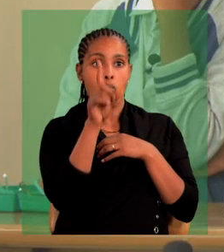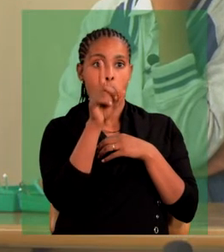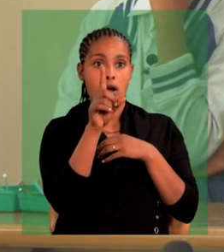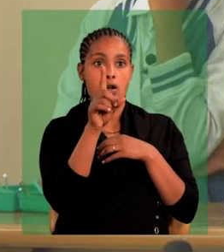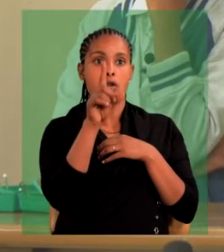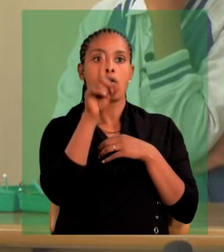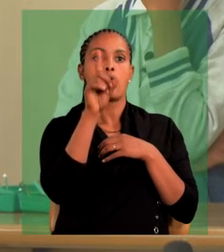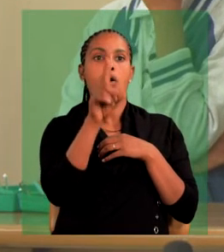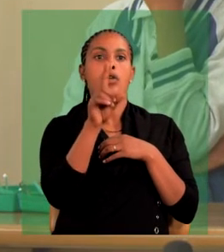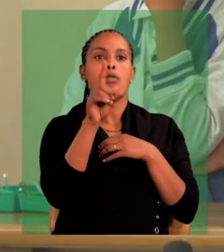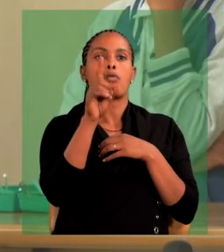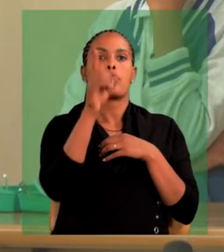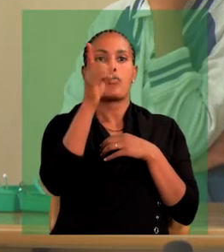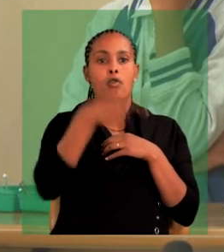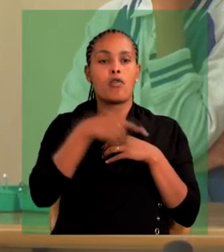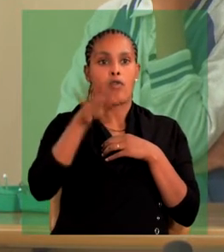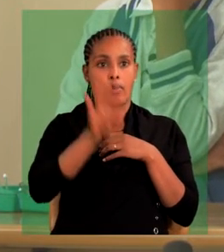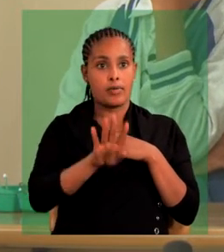104.